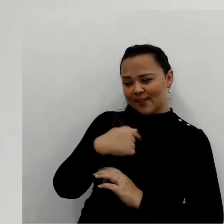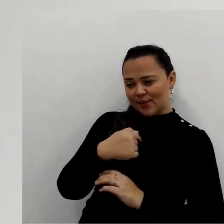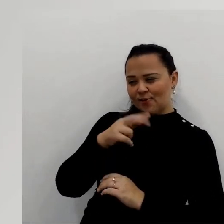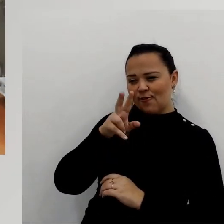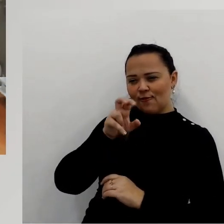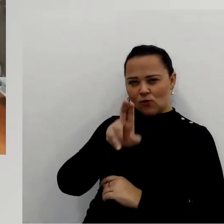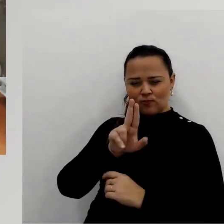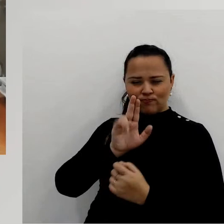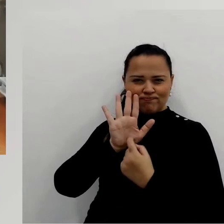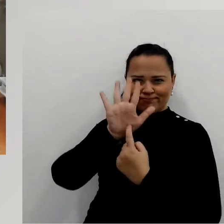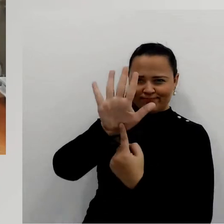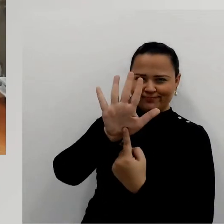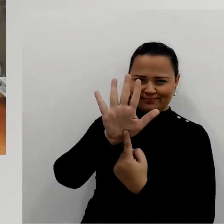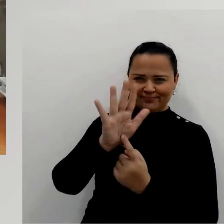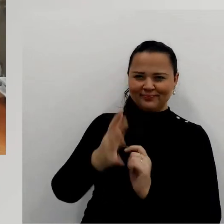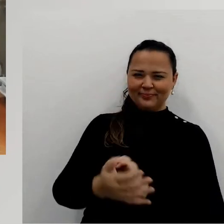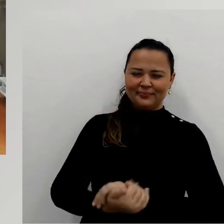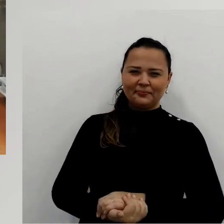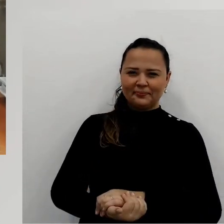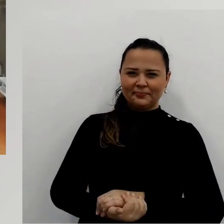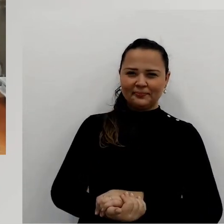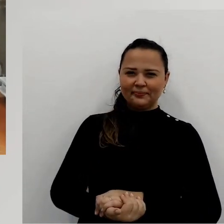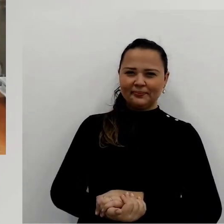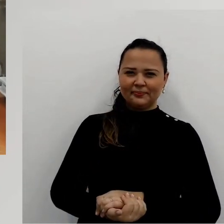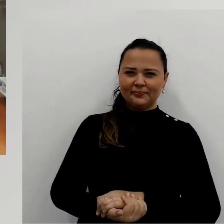Thank you. Thank you.